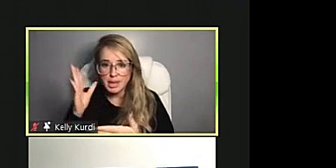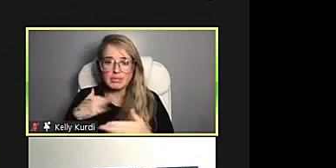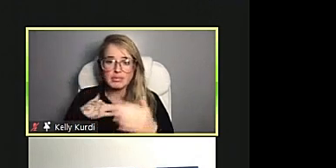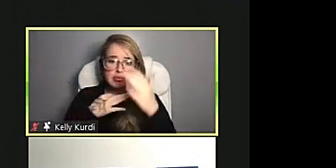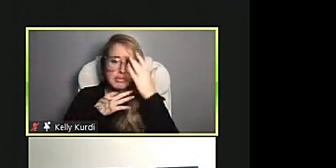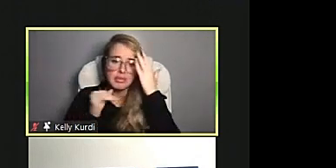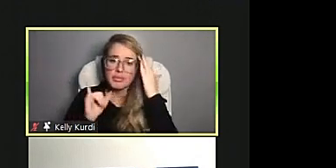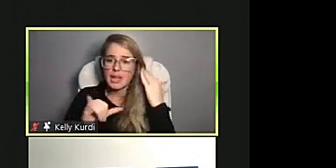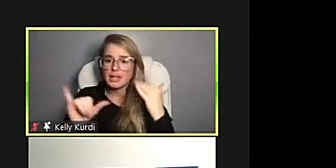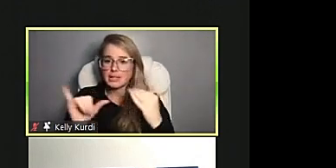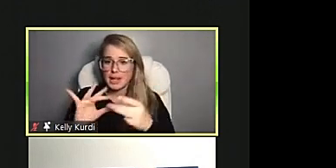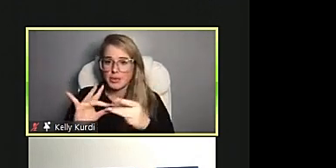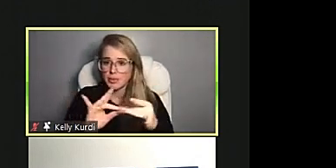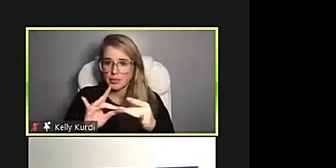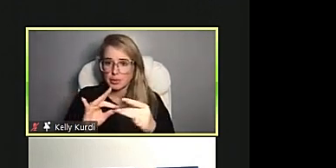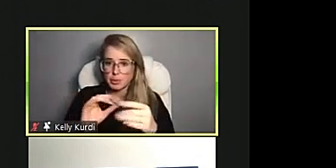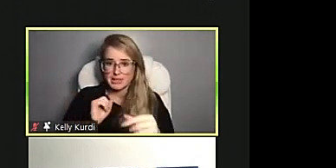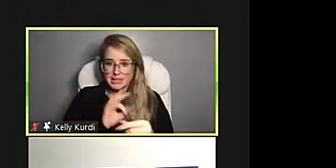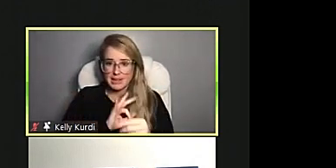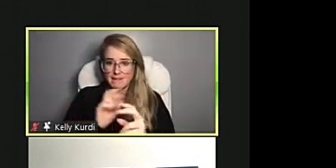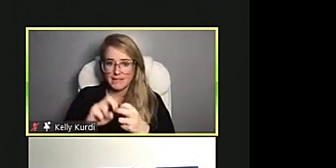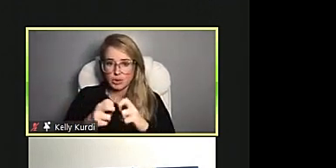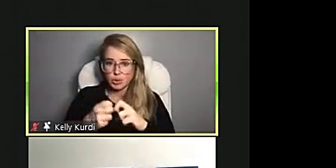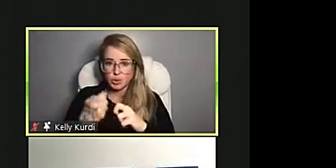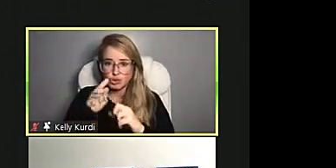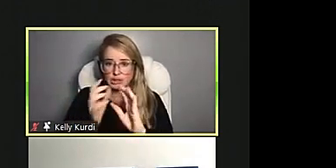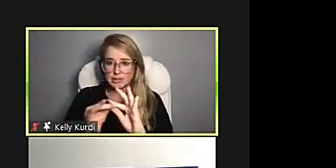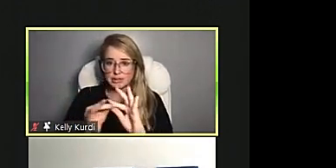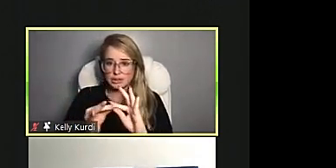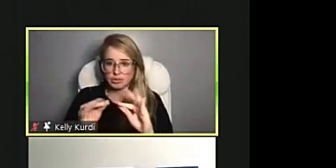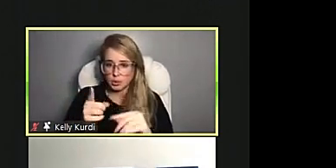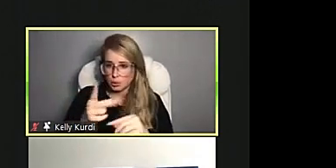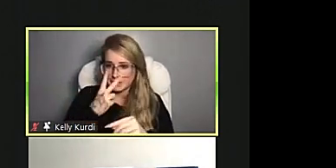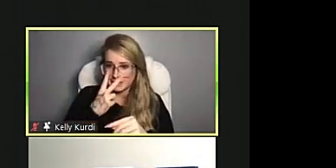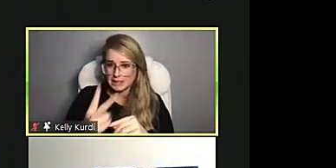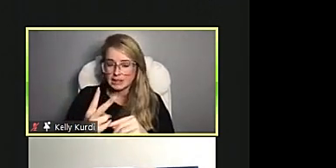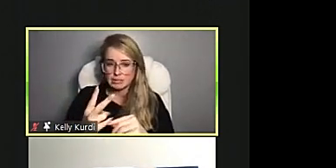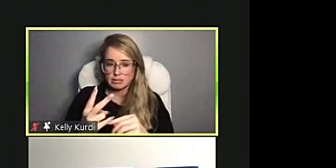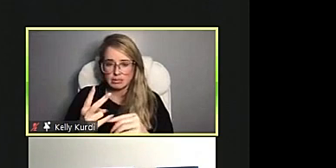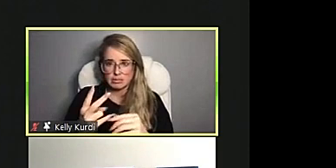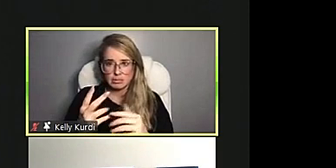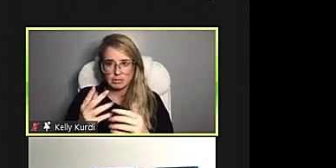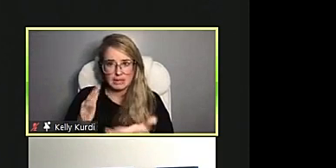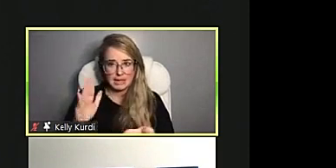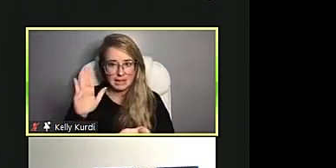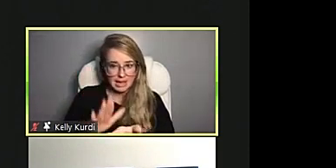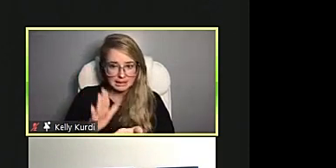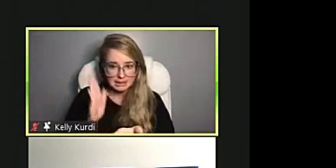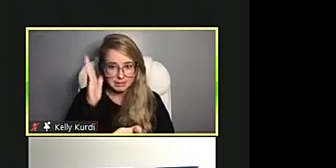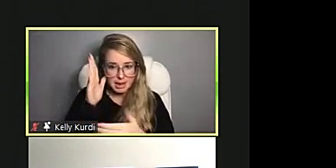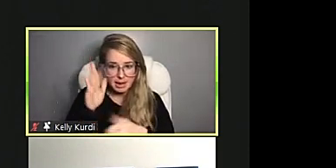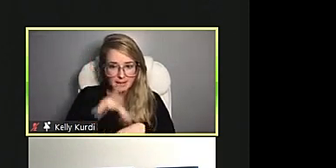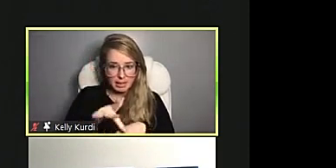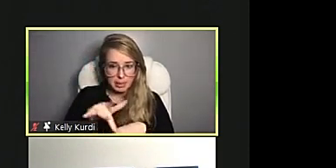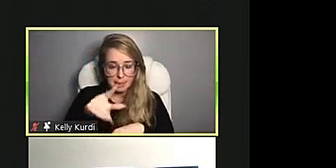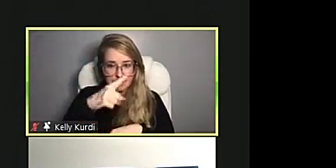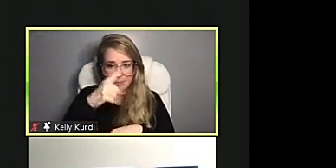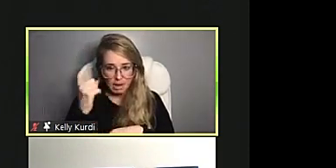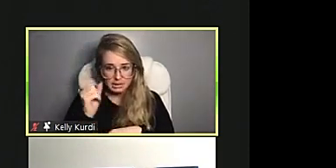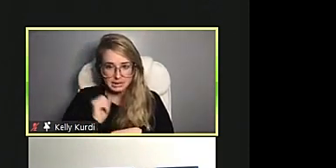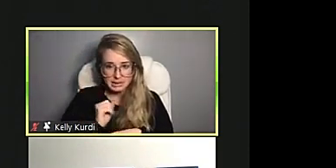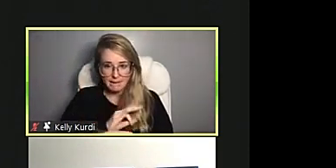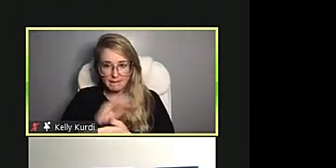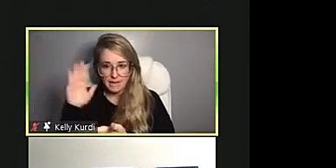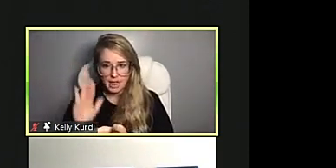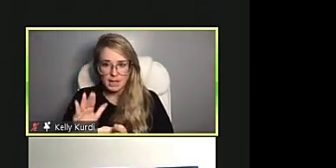to the staffing issue that you just addressed? Are you seeing fewer ICU beds available because of fewer